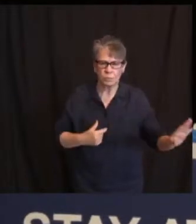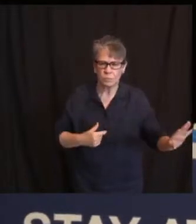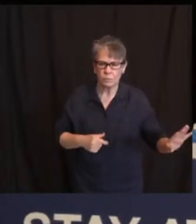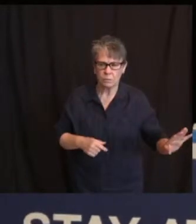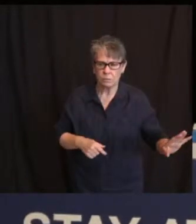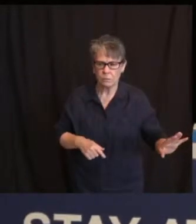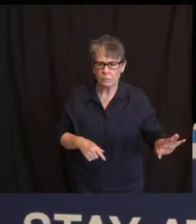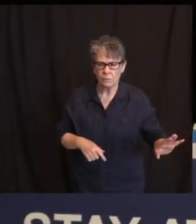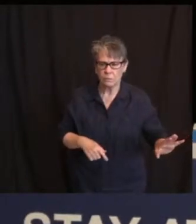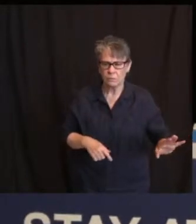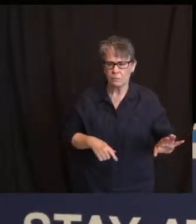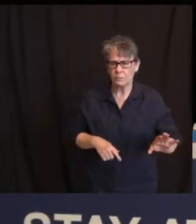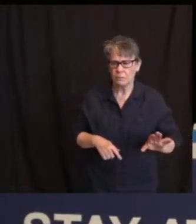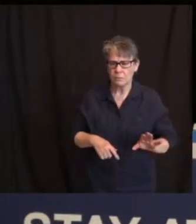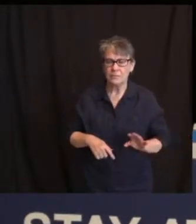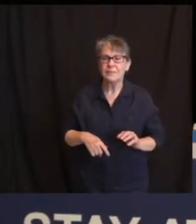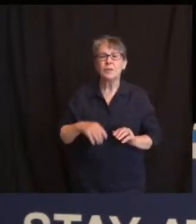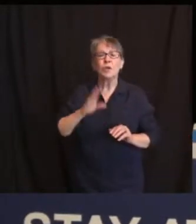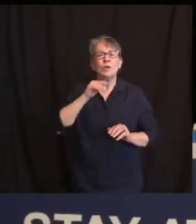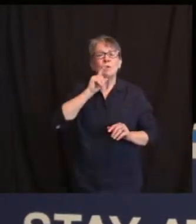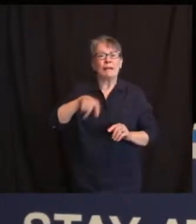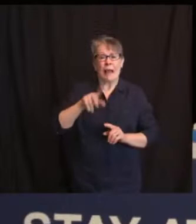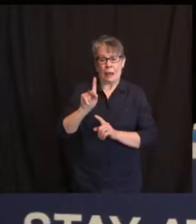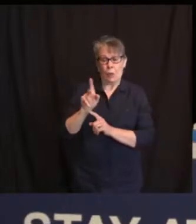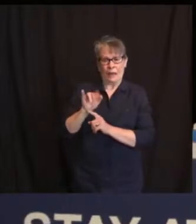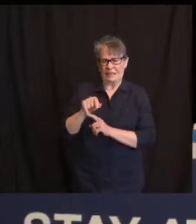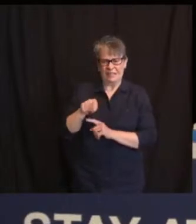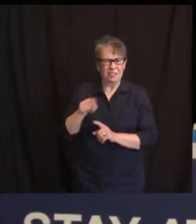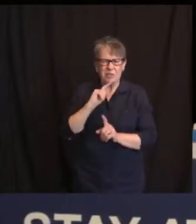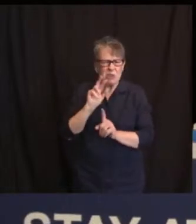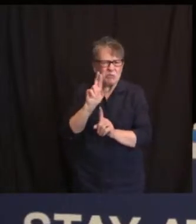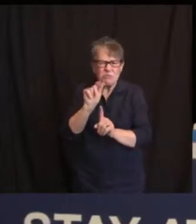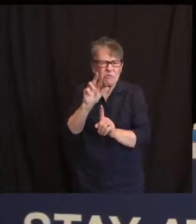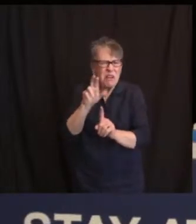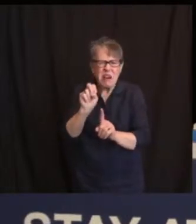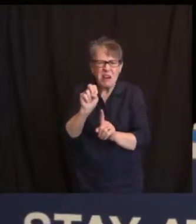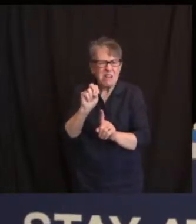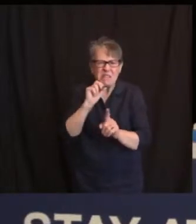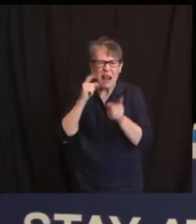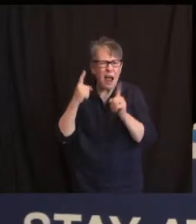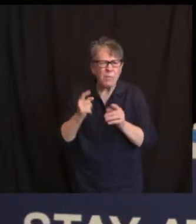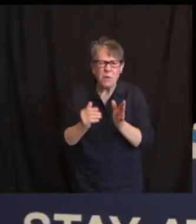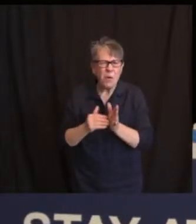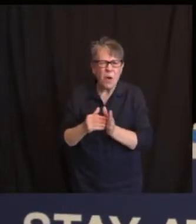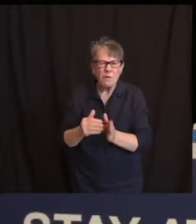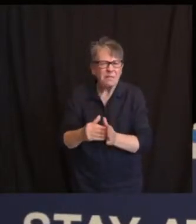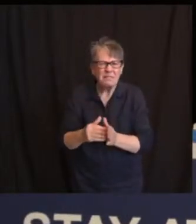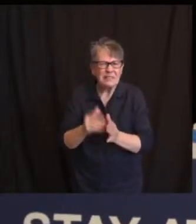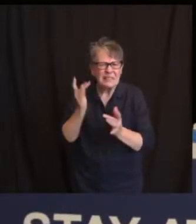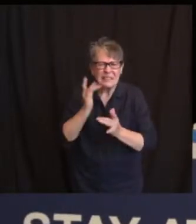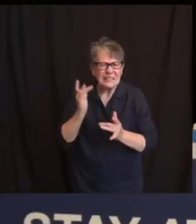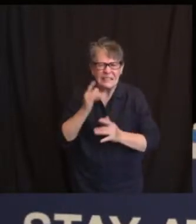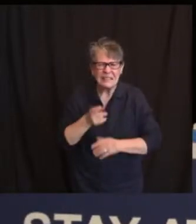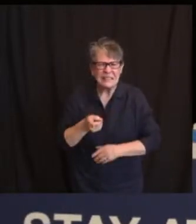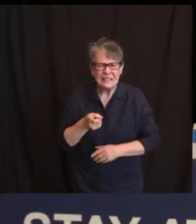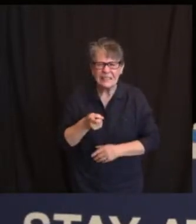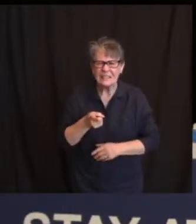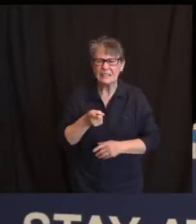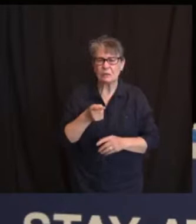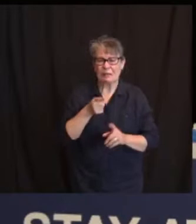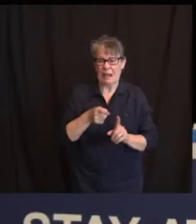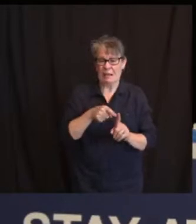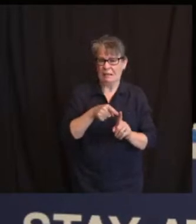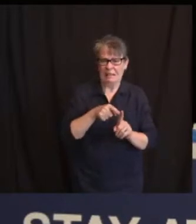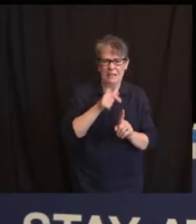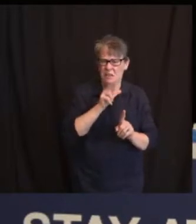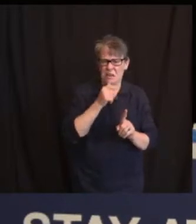population. Coxsackie virus is a very common infection of younger children that causes what's known as hand, foot, and mouth disease. So I